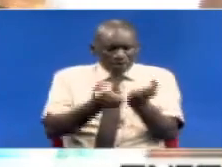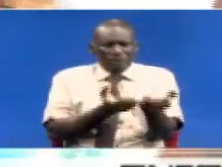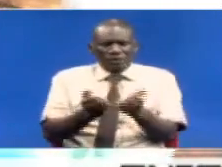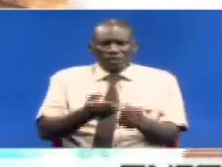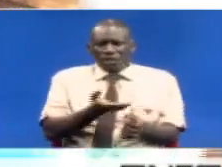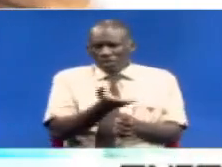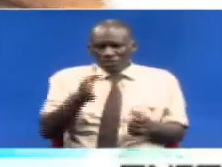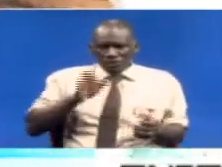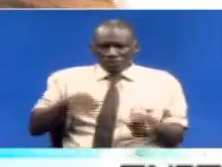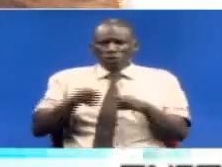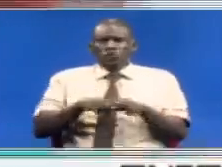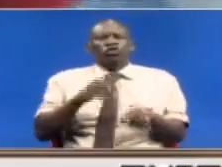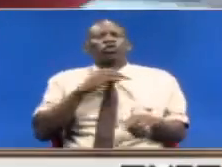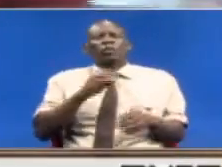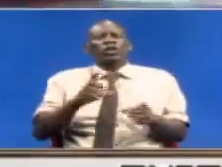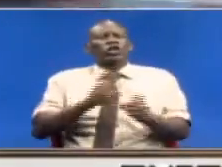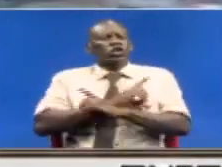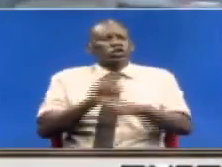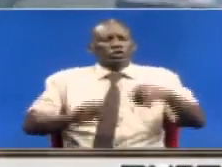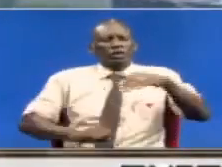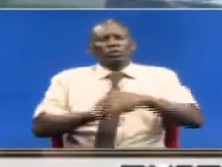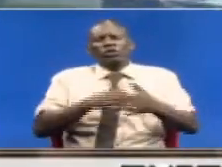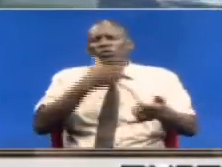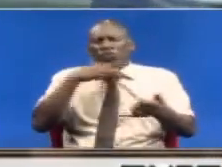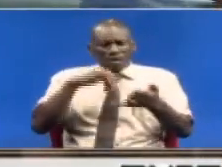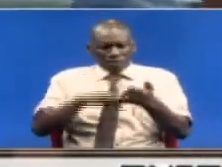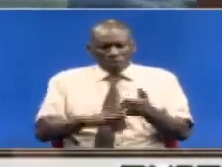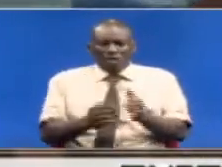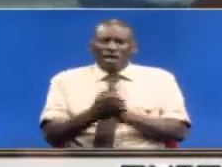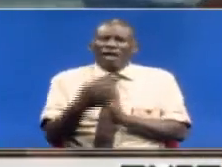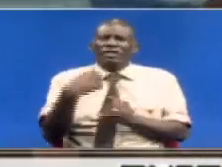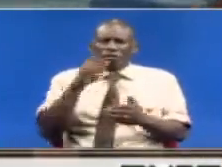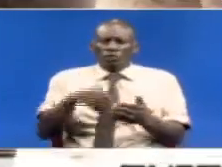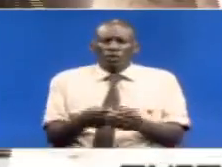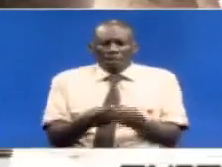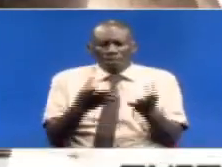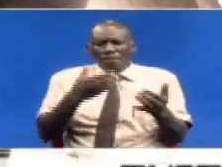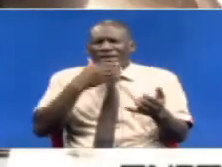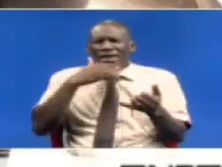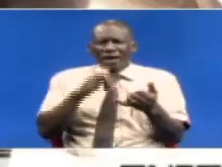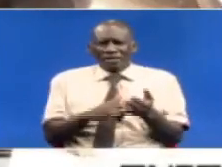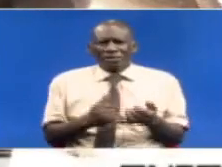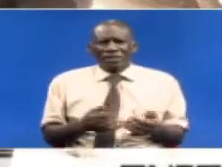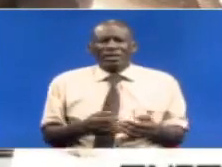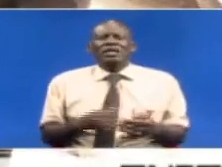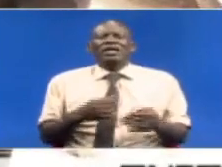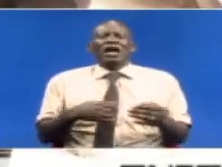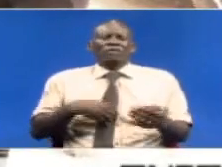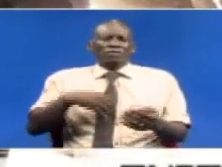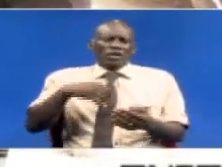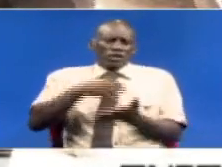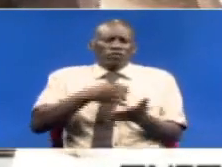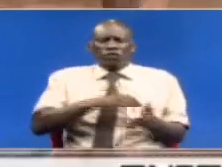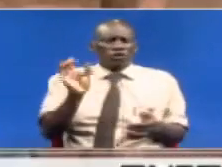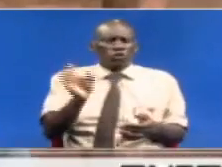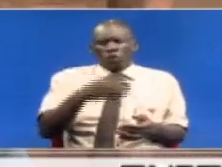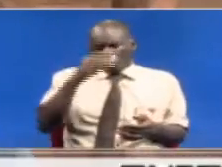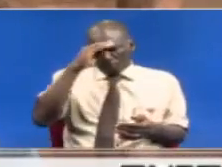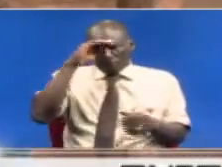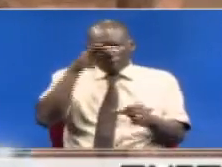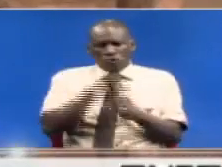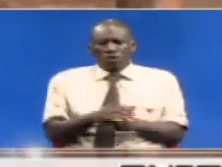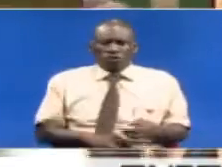also lament lack of support from their husbands while claiming that most of them have immersed themselves into alcoholism. Umeona wengi